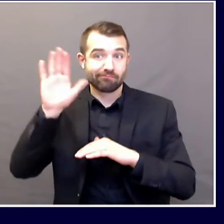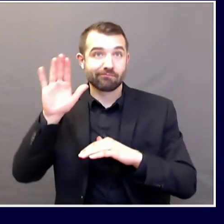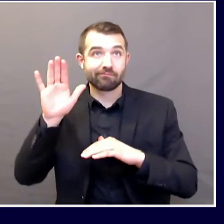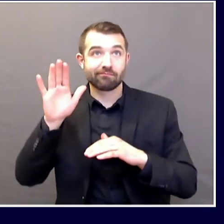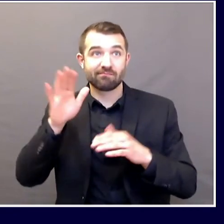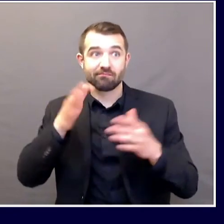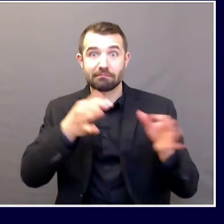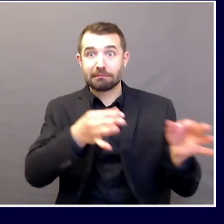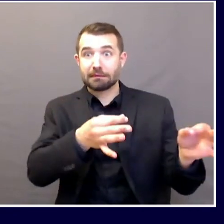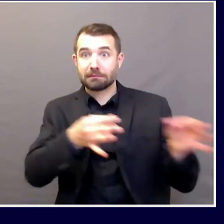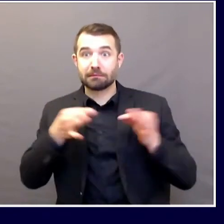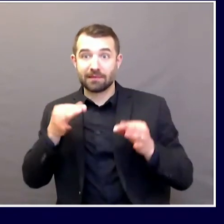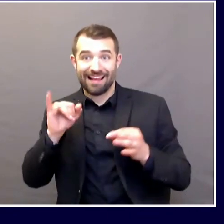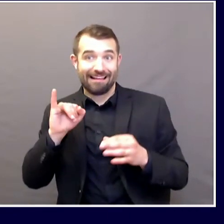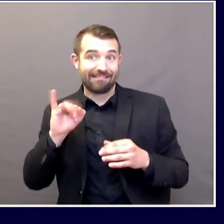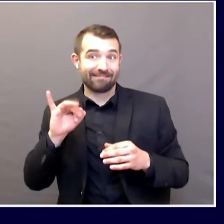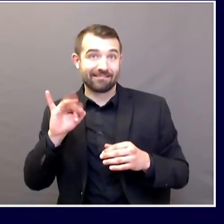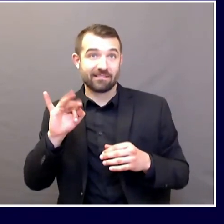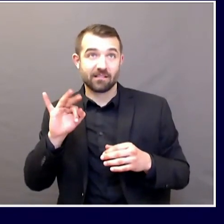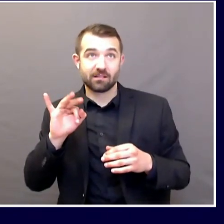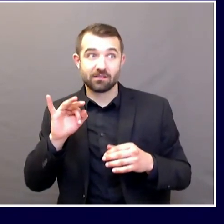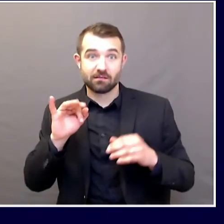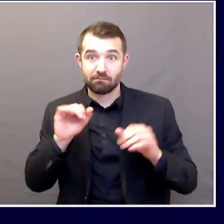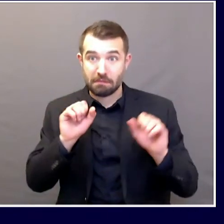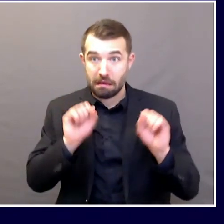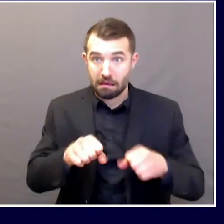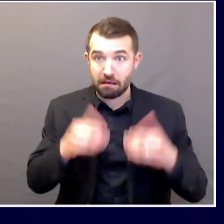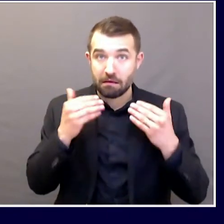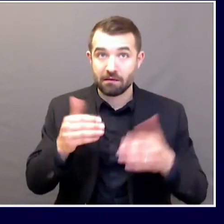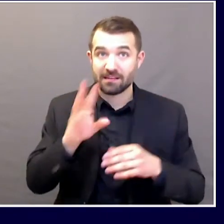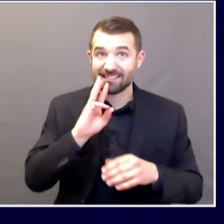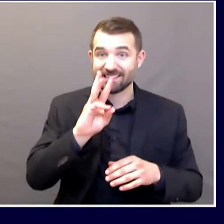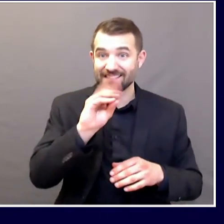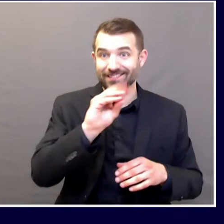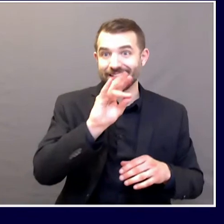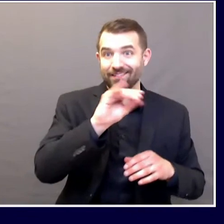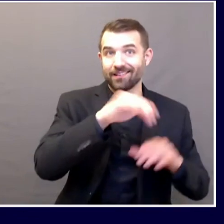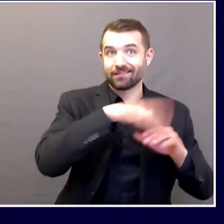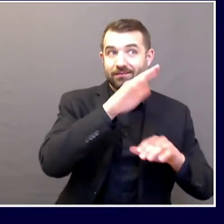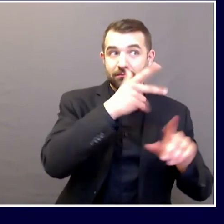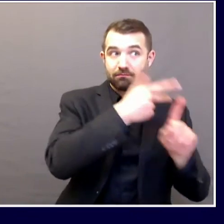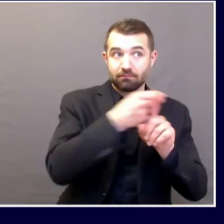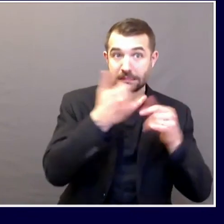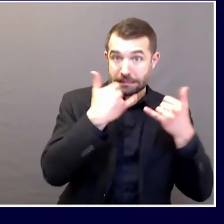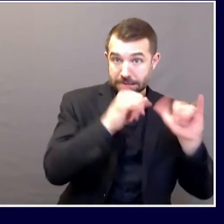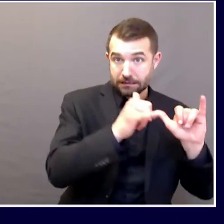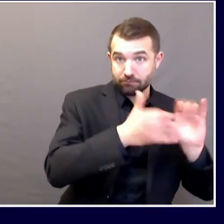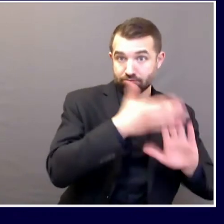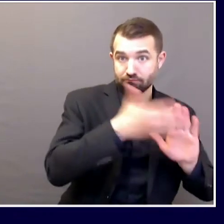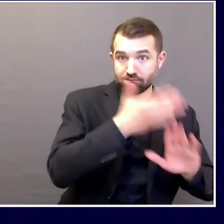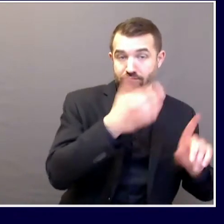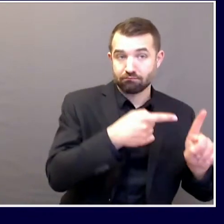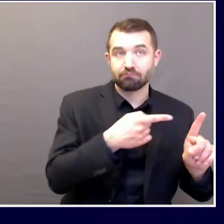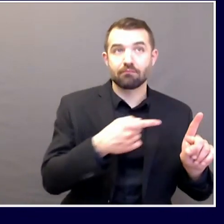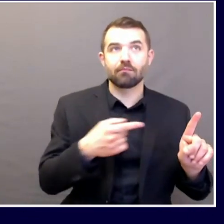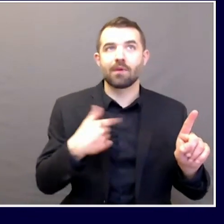achieve. We don't want any slot to go unfilled, but at the same time, we also don't want to crowd out those who are 60, 70,